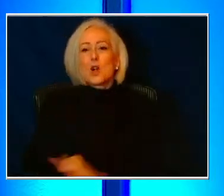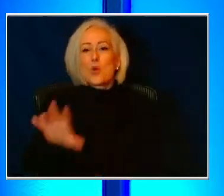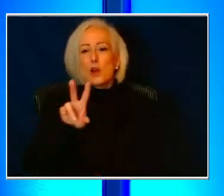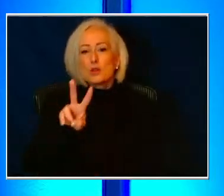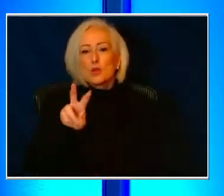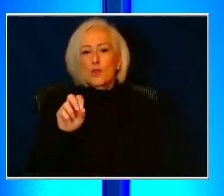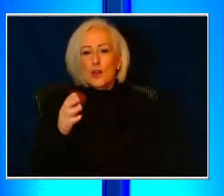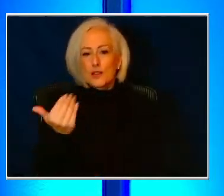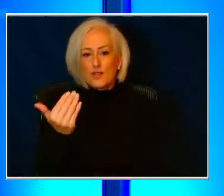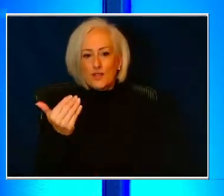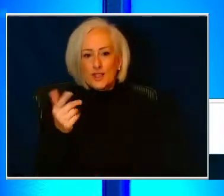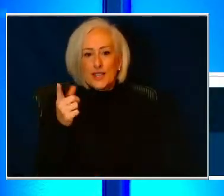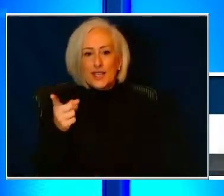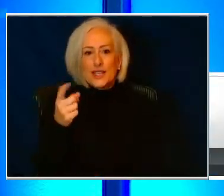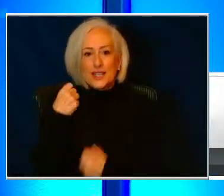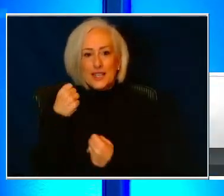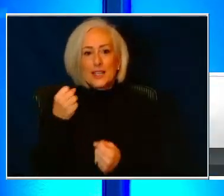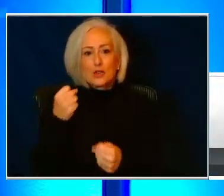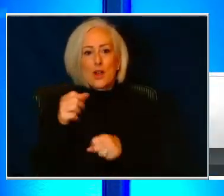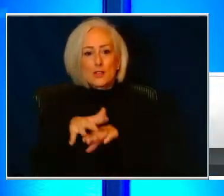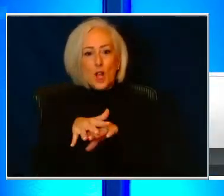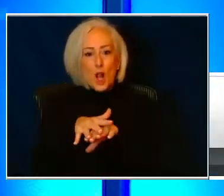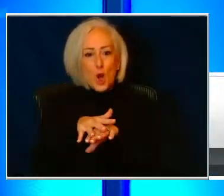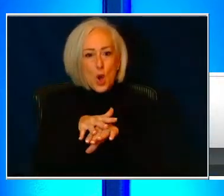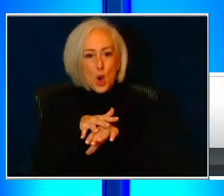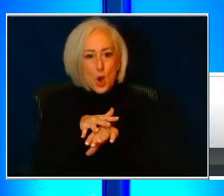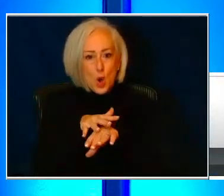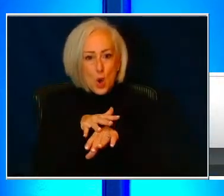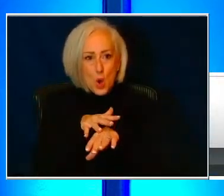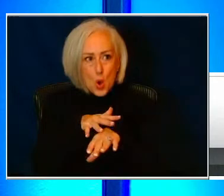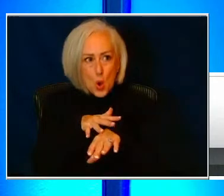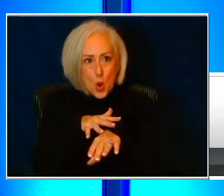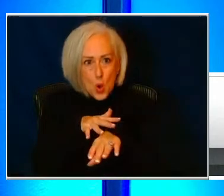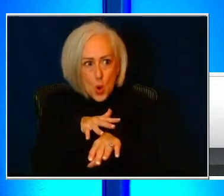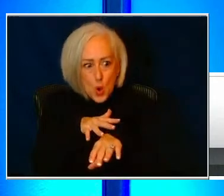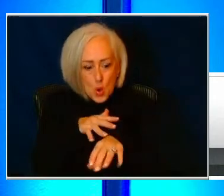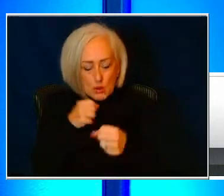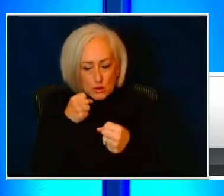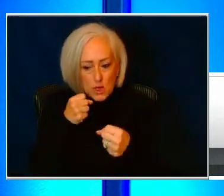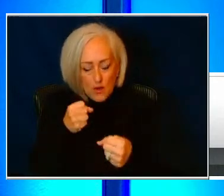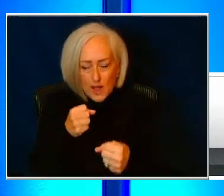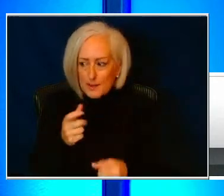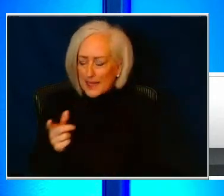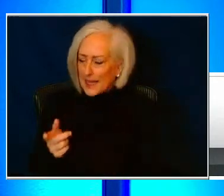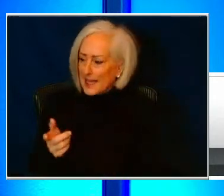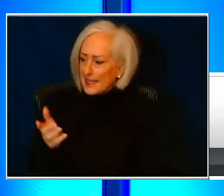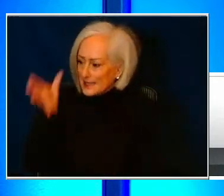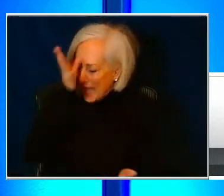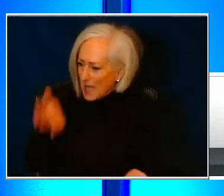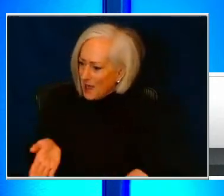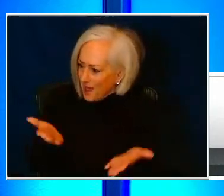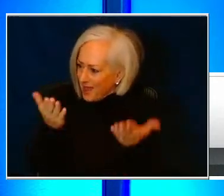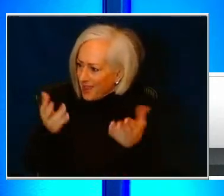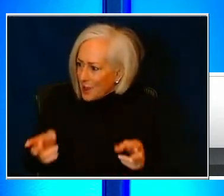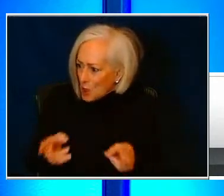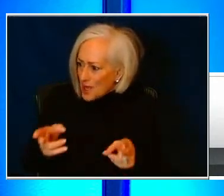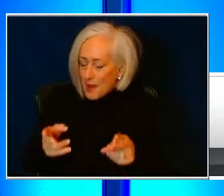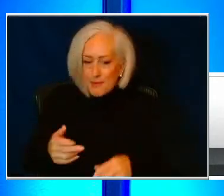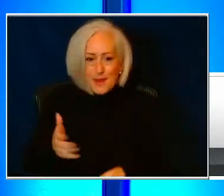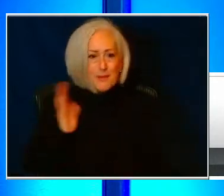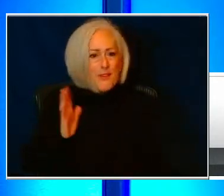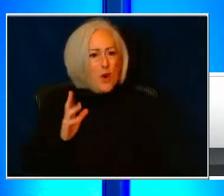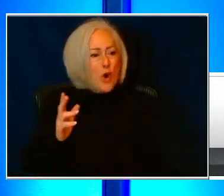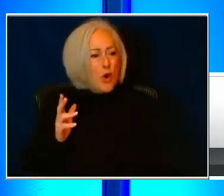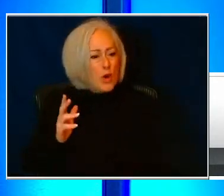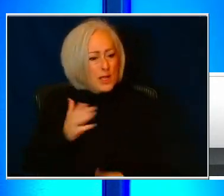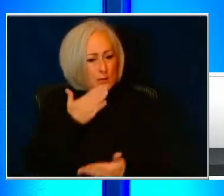drive really slowly, like a turtle. And I'd be like, step on it, Dad. He was always such a good driver, navigating the streets of Chicago, and they